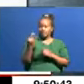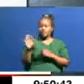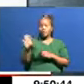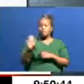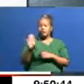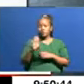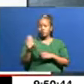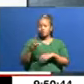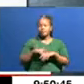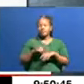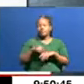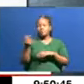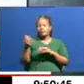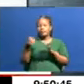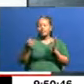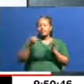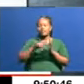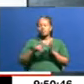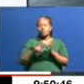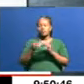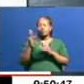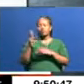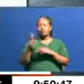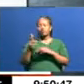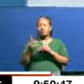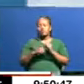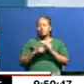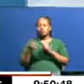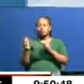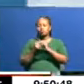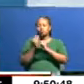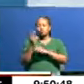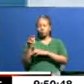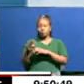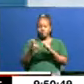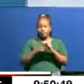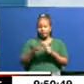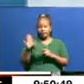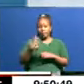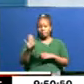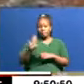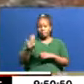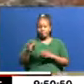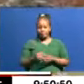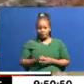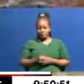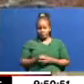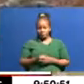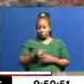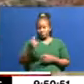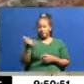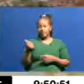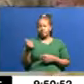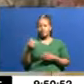by 46% to 12.7 billion shillings. On the other hand, the group's operating expenses increased